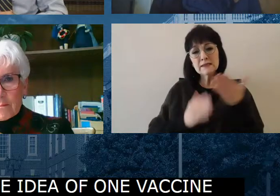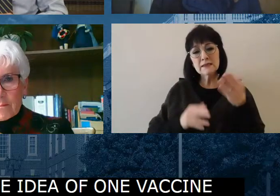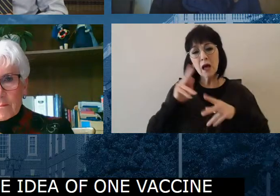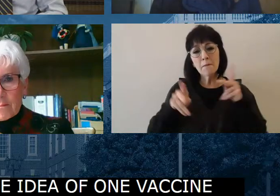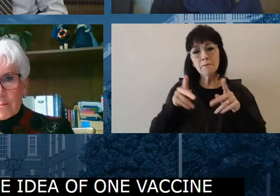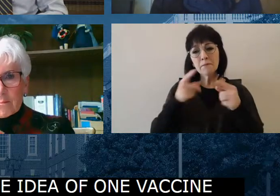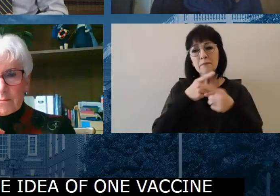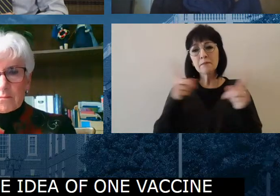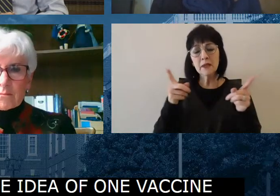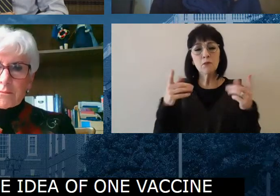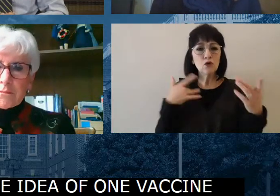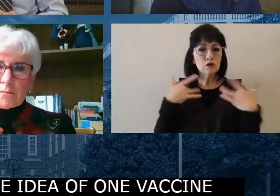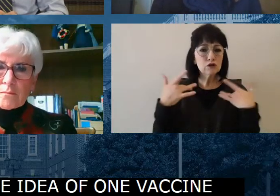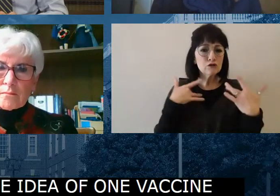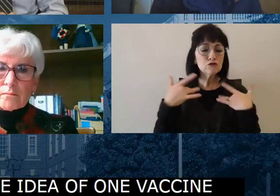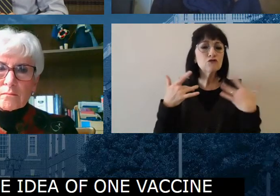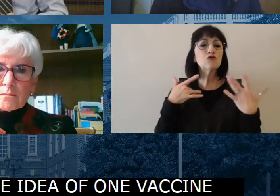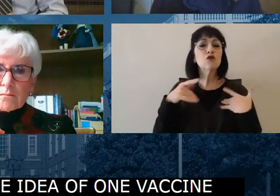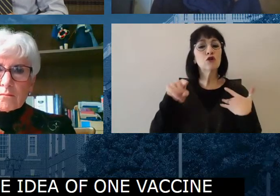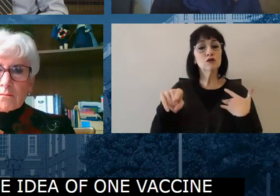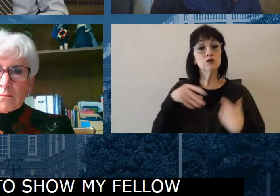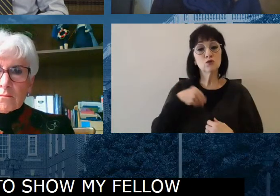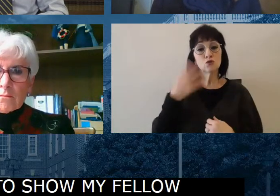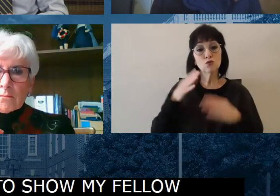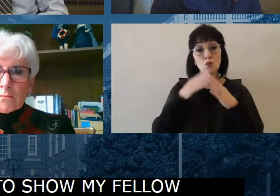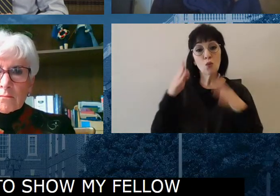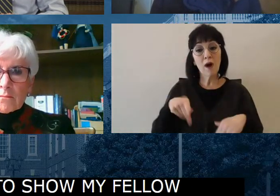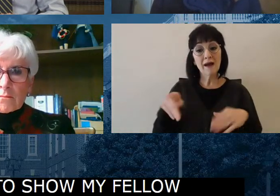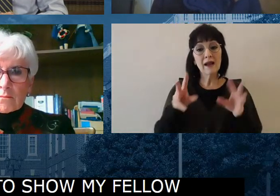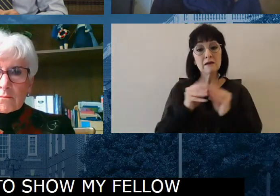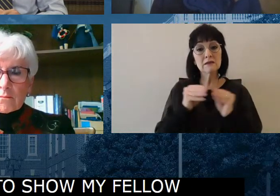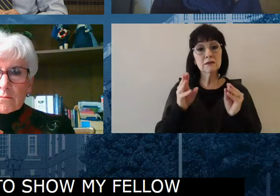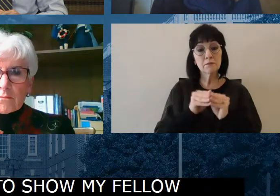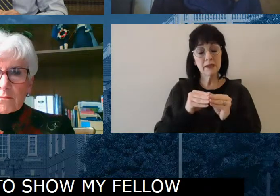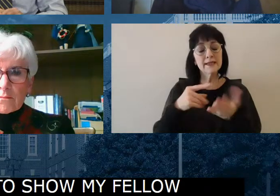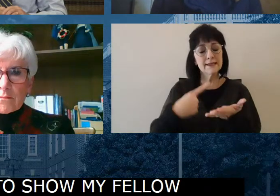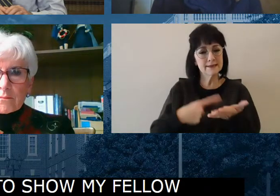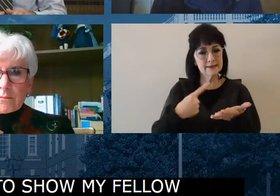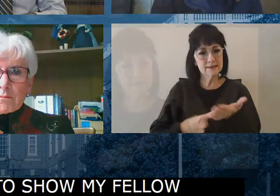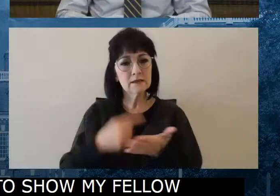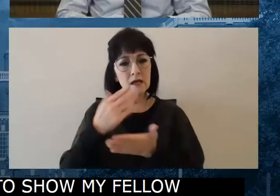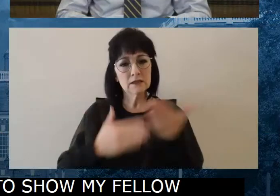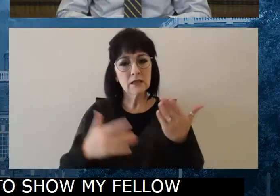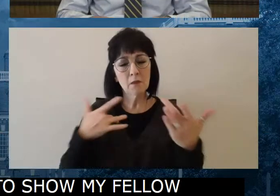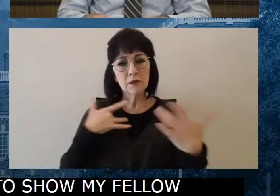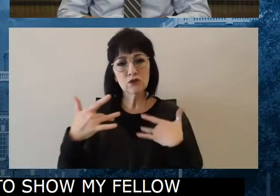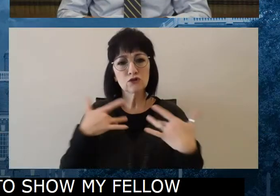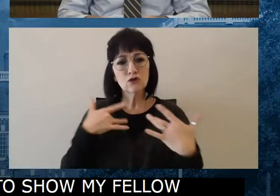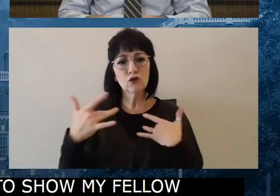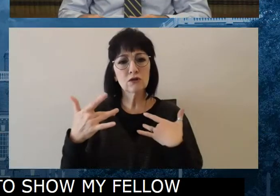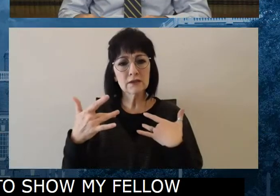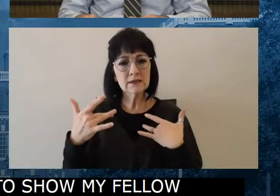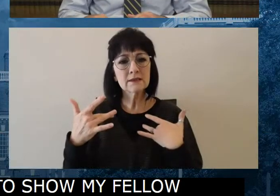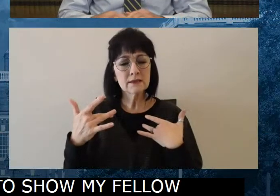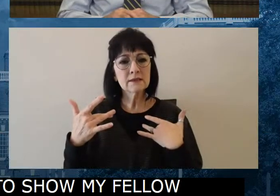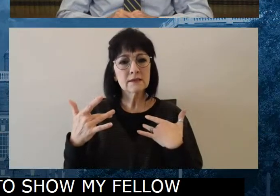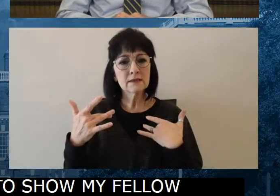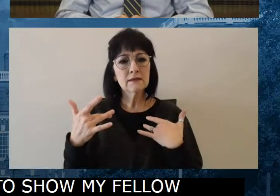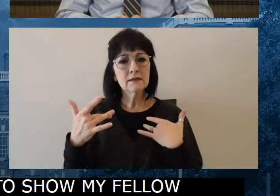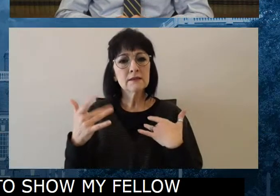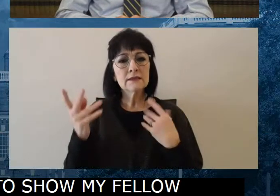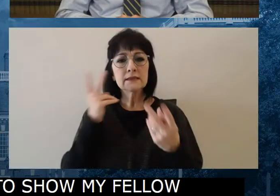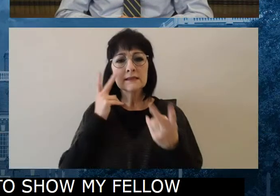House call this morning from Dr. Lewinsky of the CDC about seeing a slight rise or flattening out